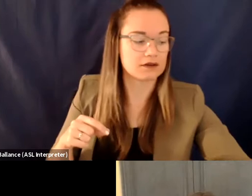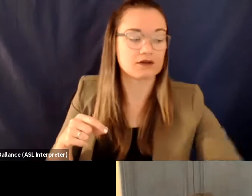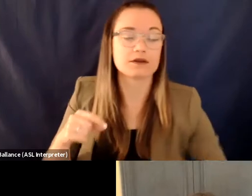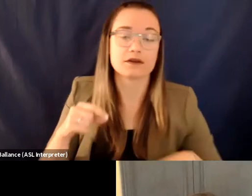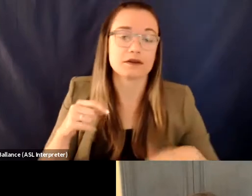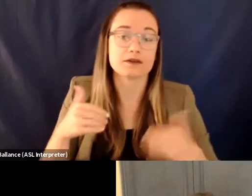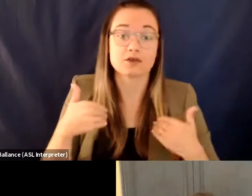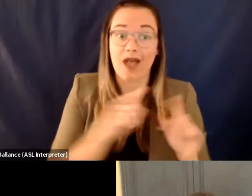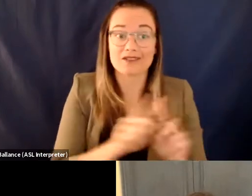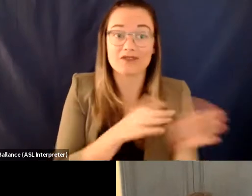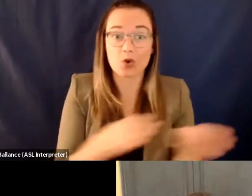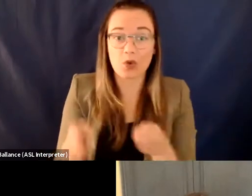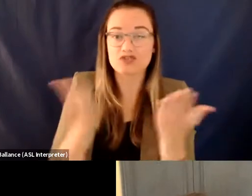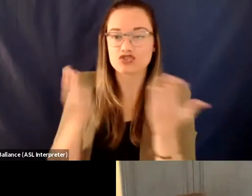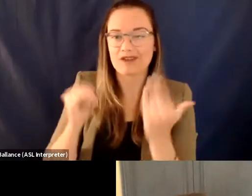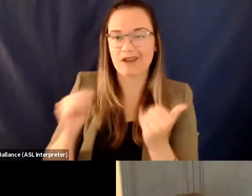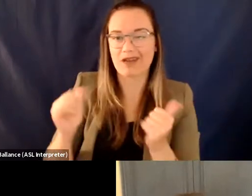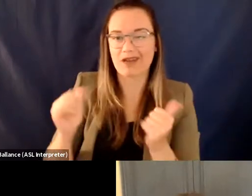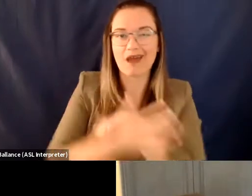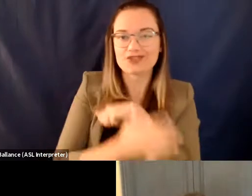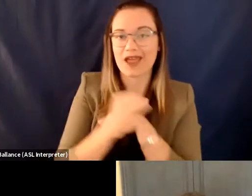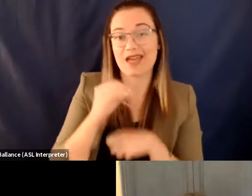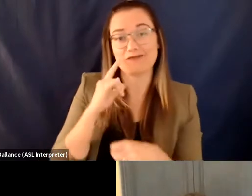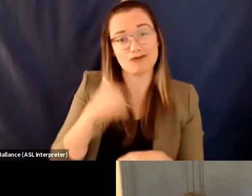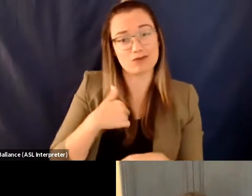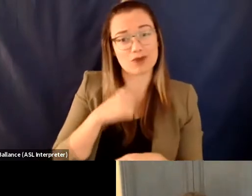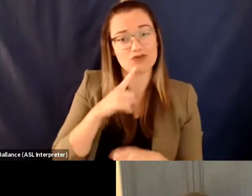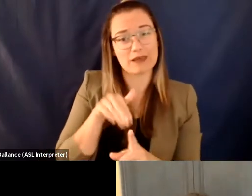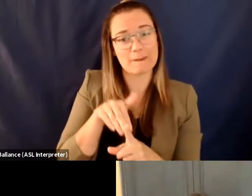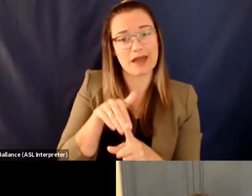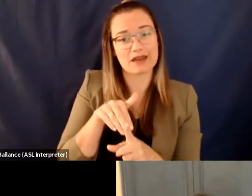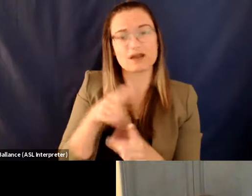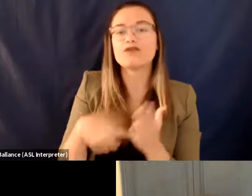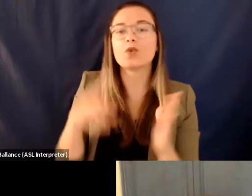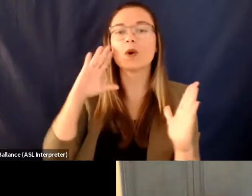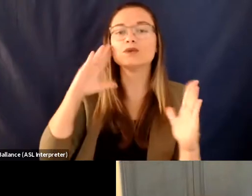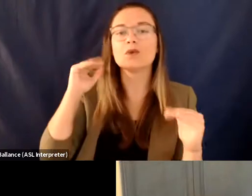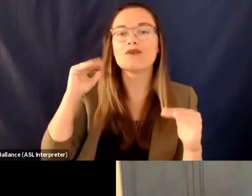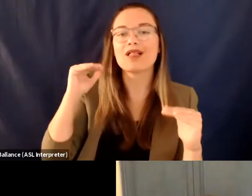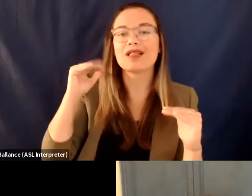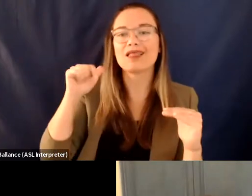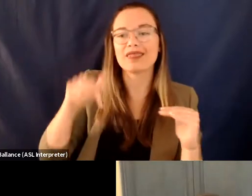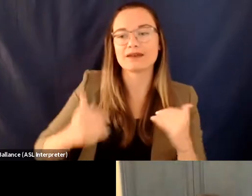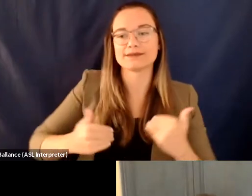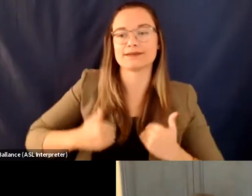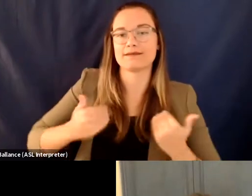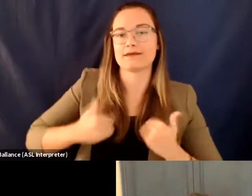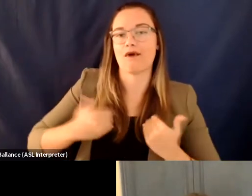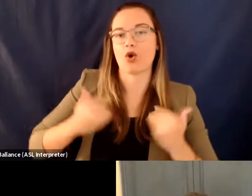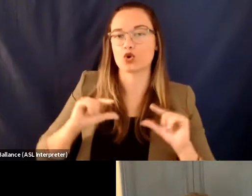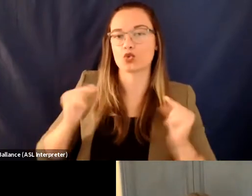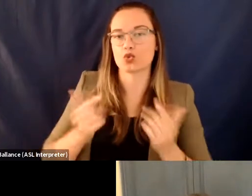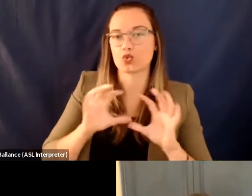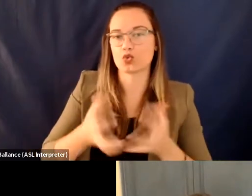in serving in their country. And I think that's really, for me, also a reminder of what's hopeful in this younger group. They're not